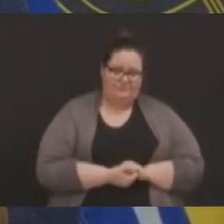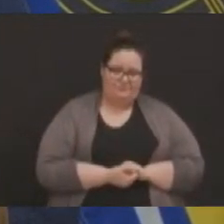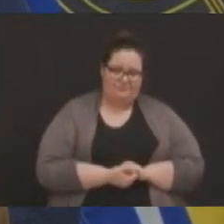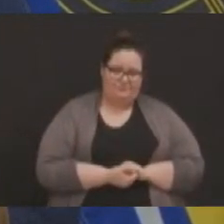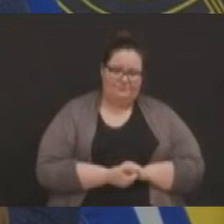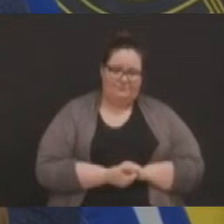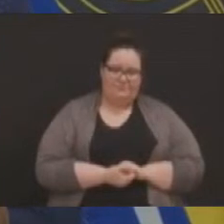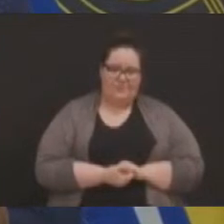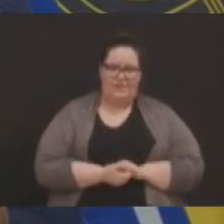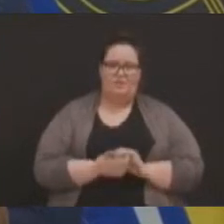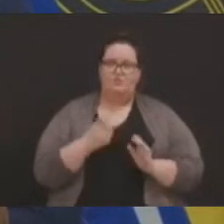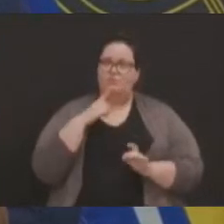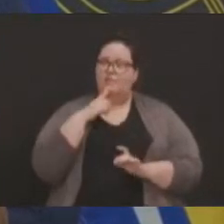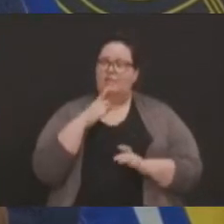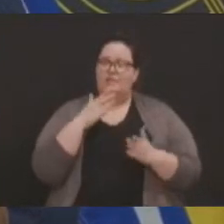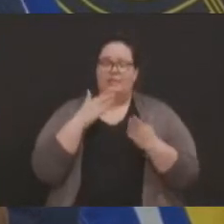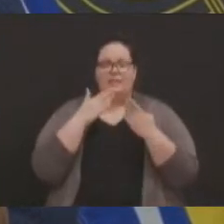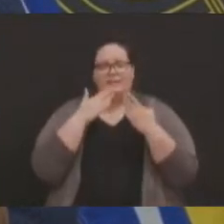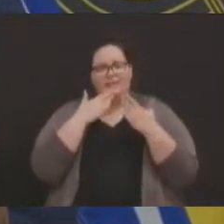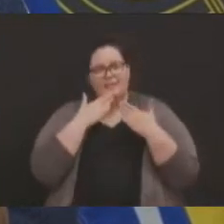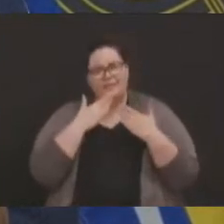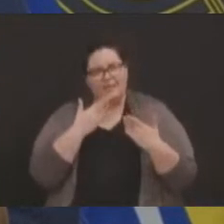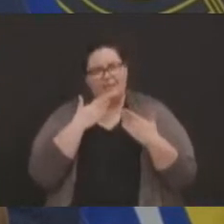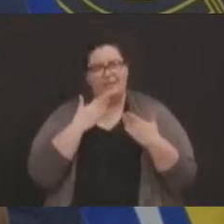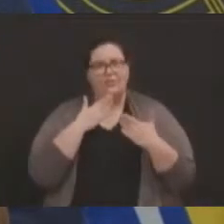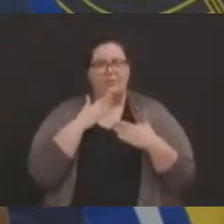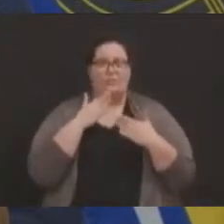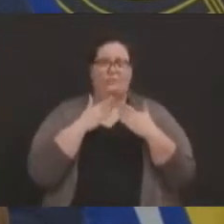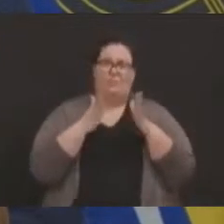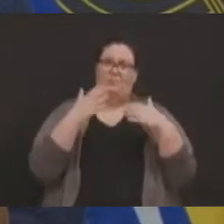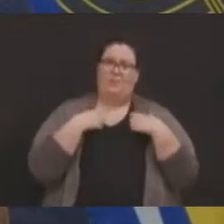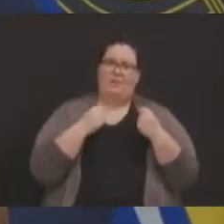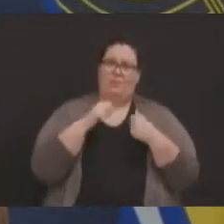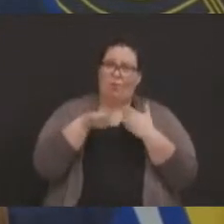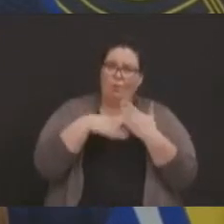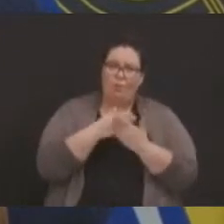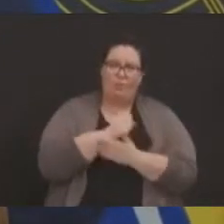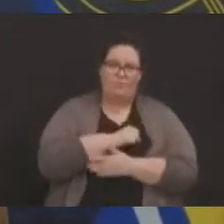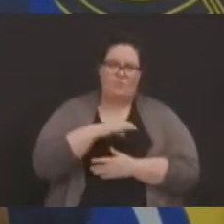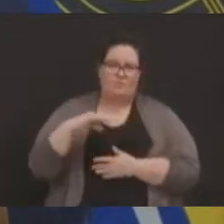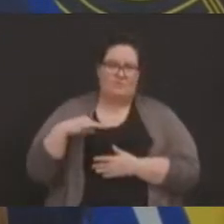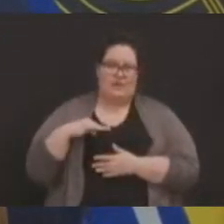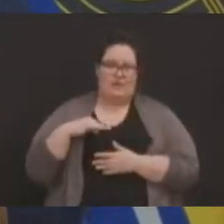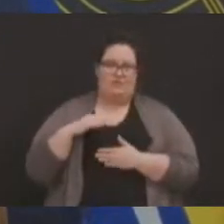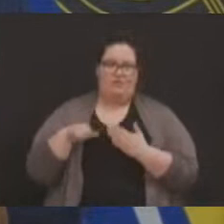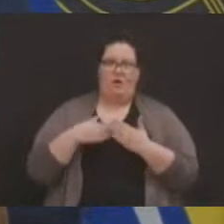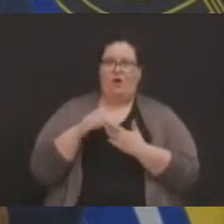our prompt teams. You are exceptional and doing a tremendous job.